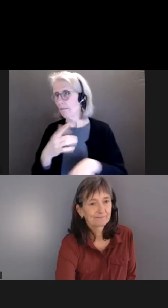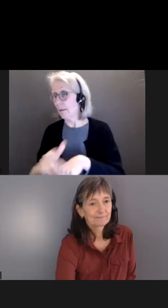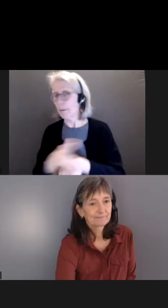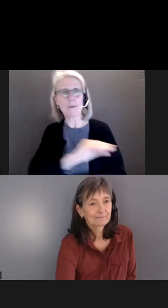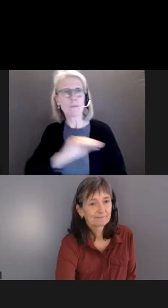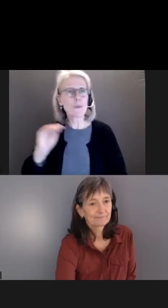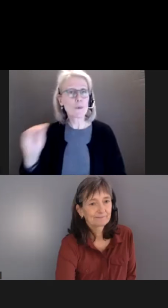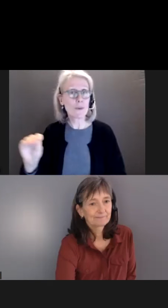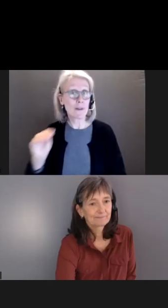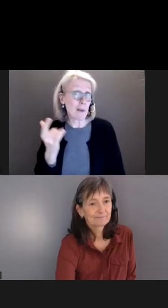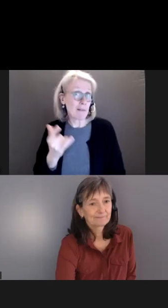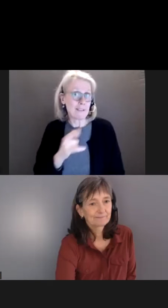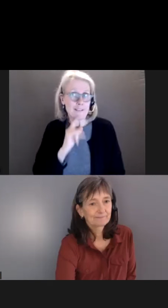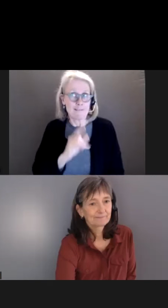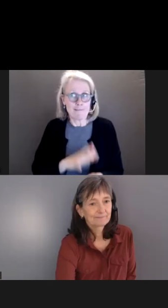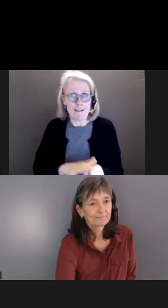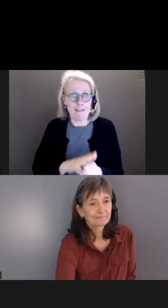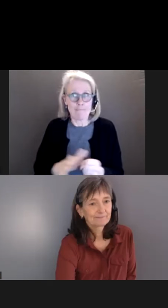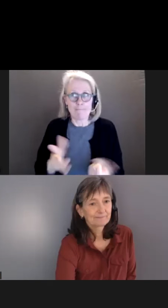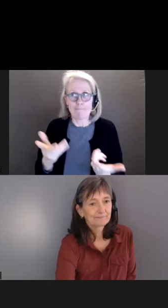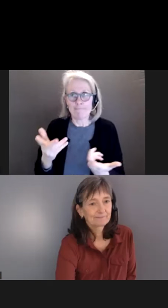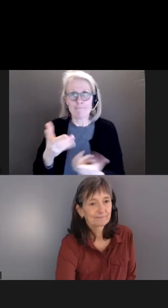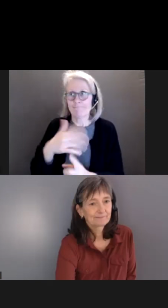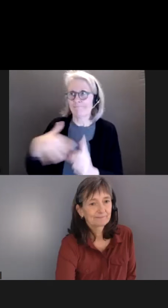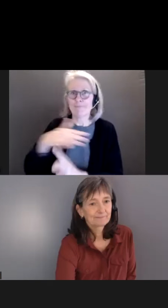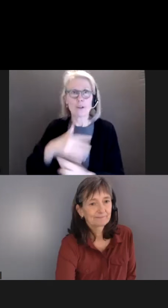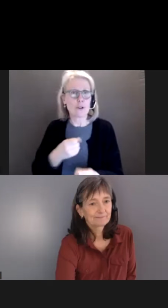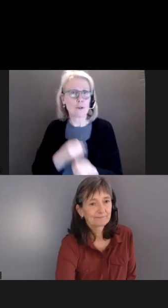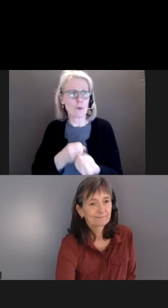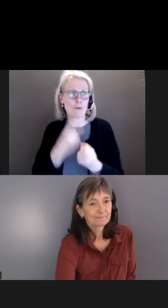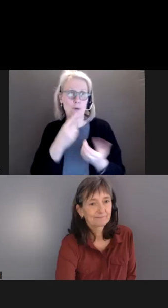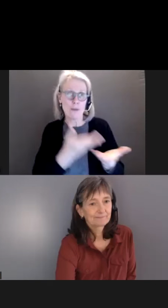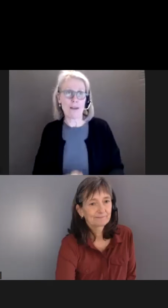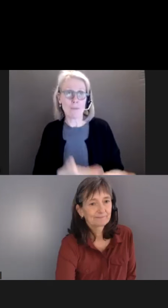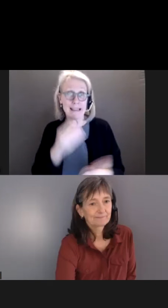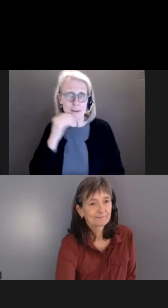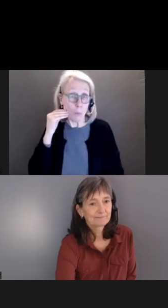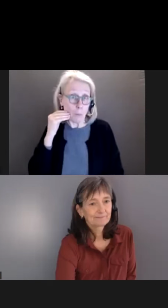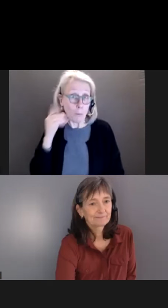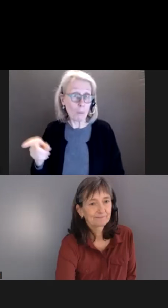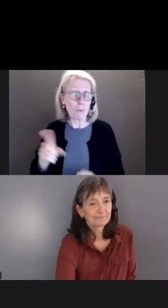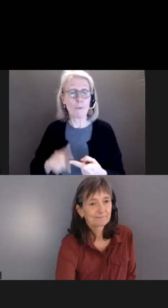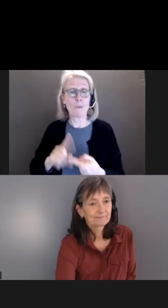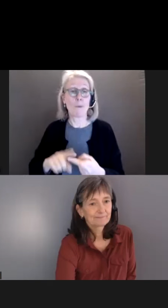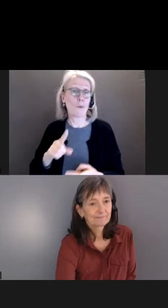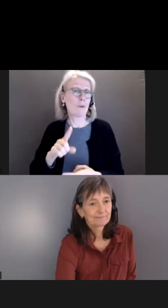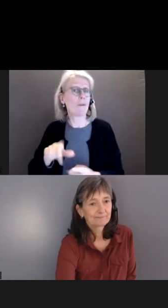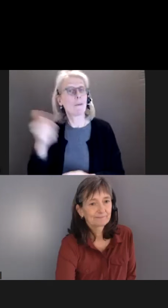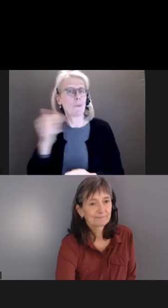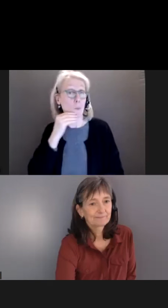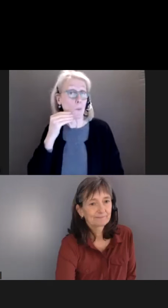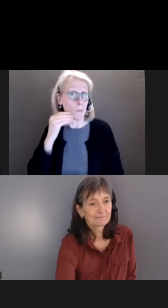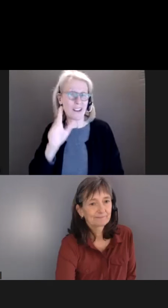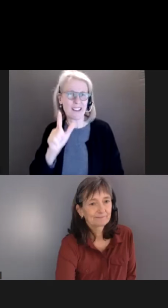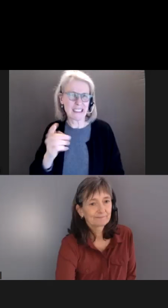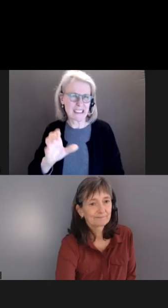largely due to a lack of capacity to support these individuals with long-term care services in their own homes or in long-term care homes. And